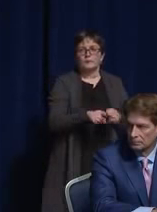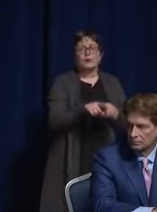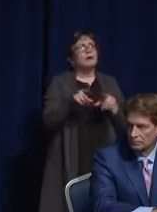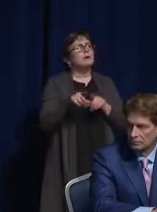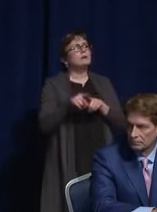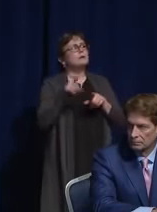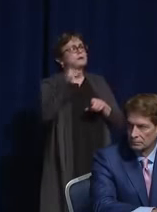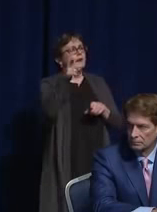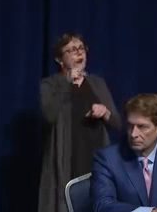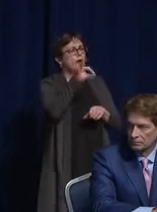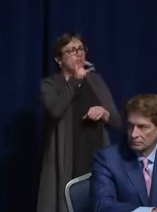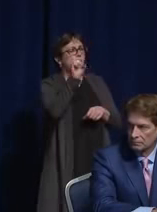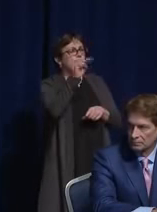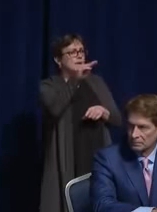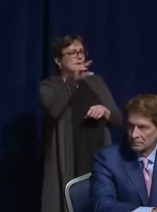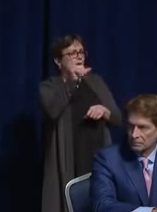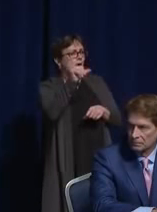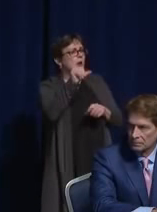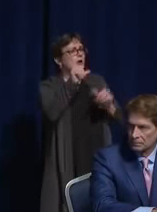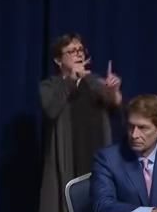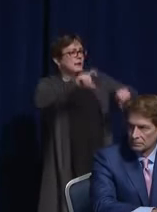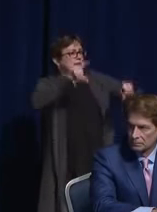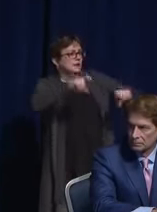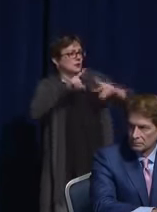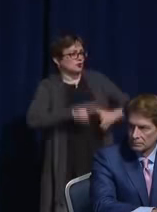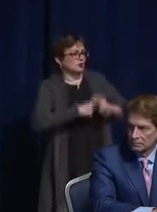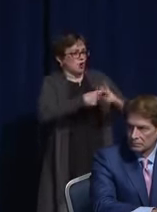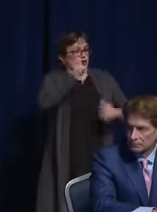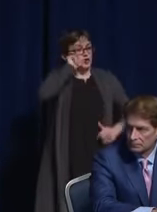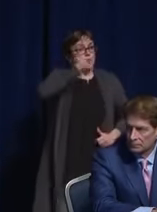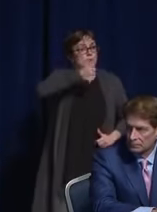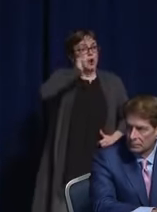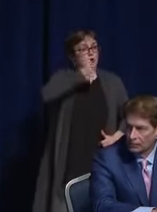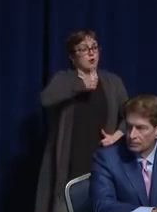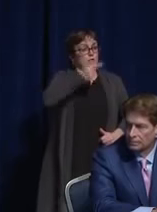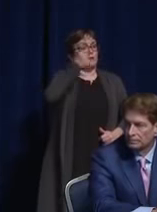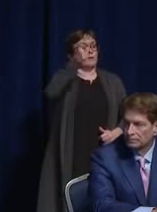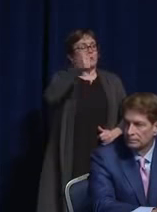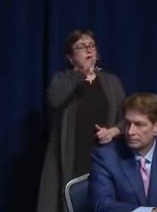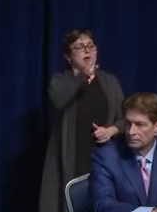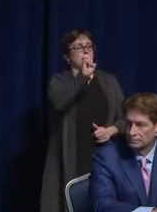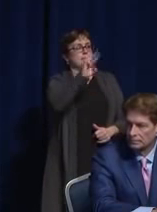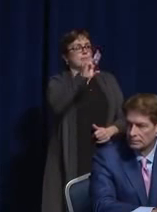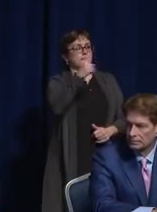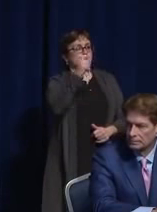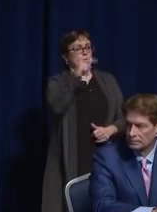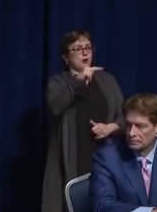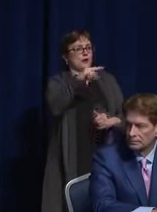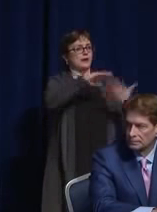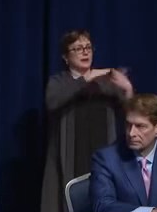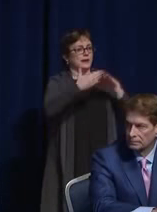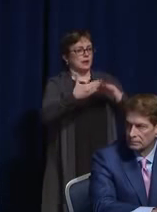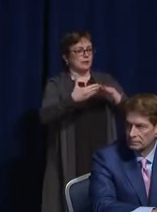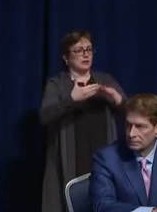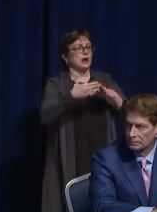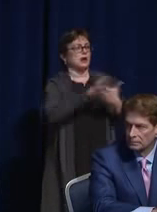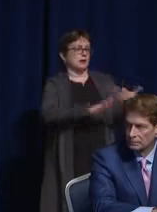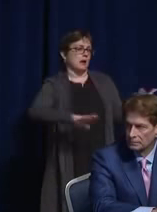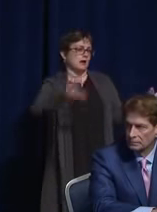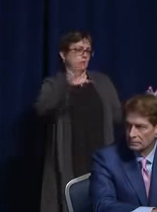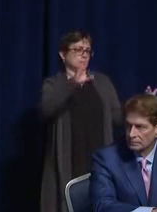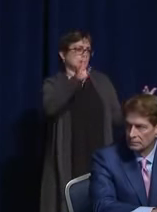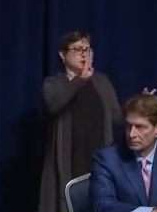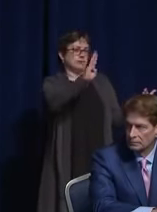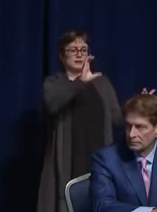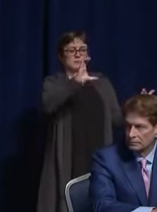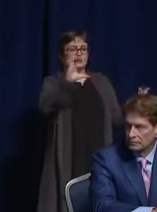up and running, Chris, tomorrow. We good to go? And I plan to visit this site, and our daily briefing tomorrow, in fact,